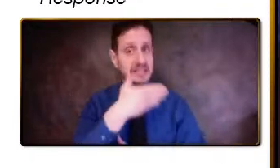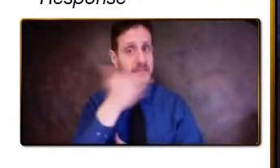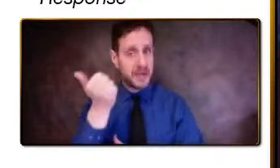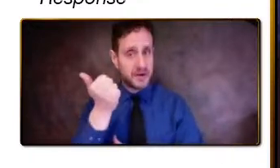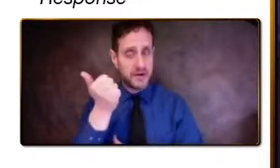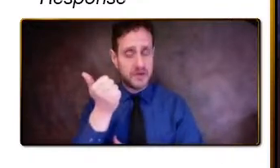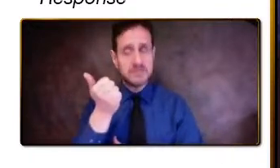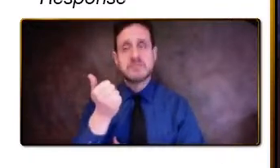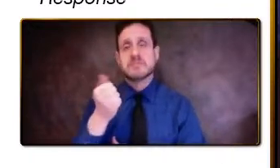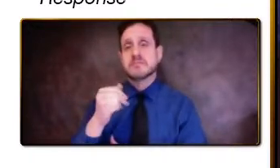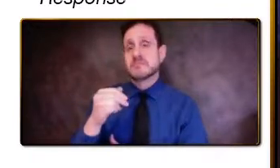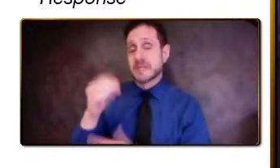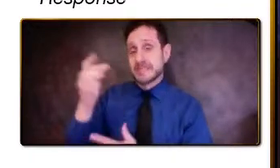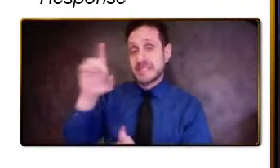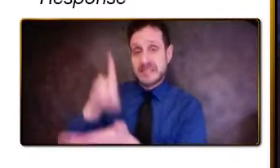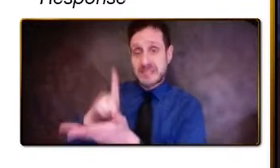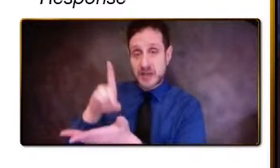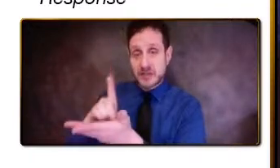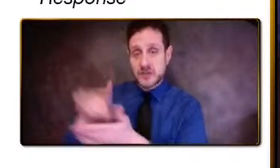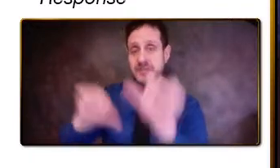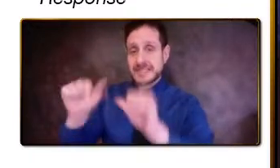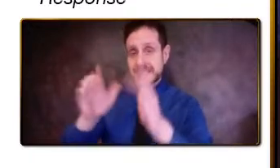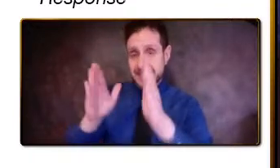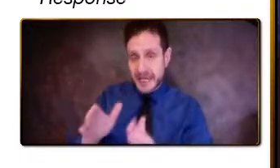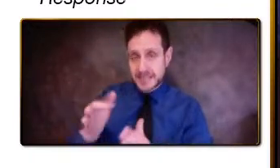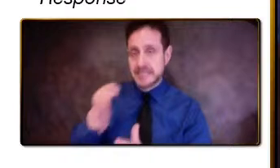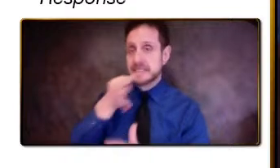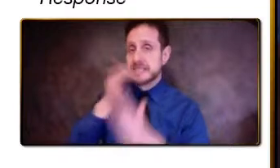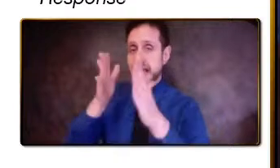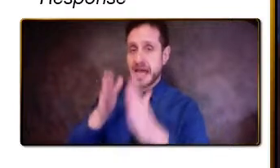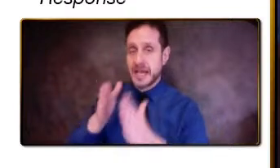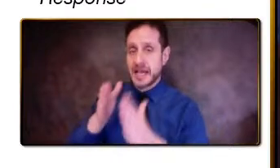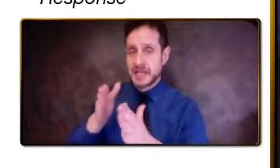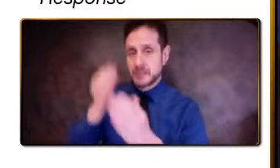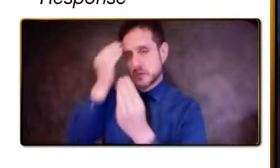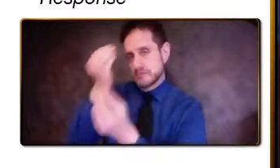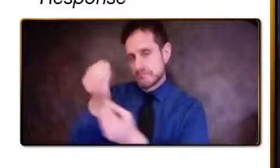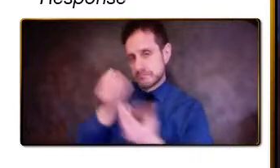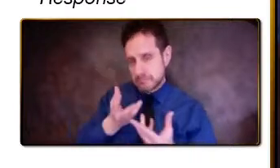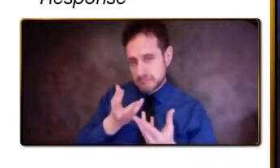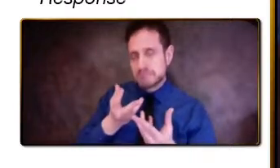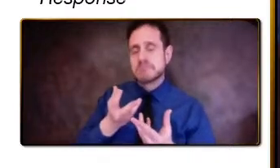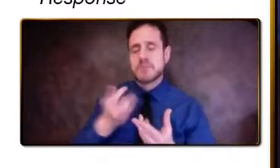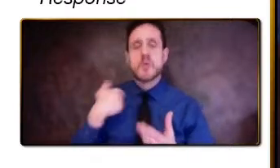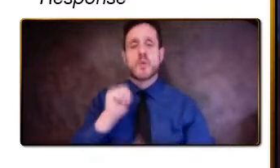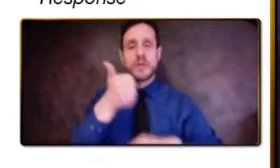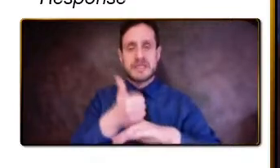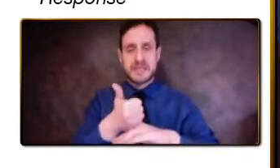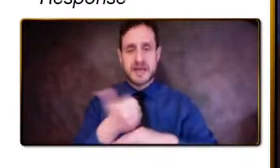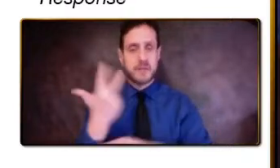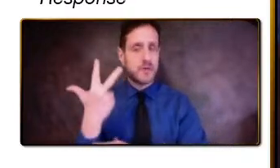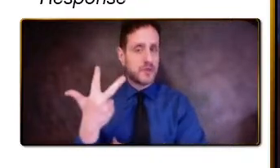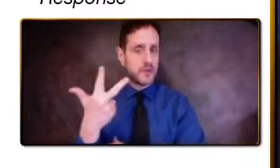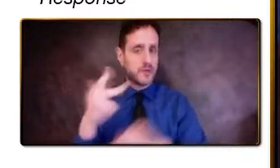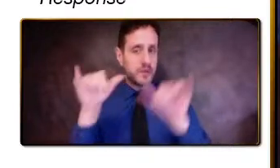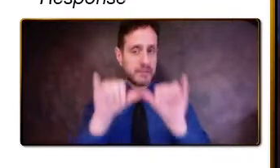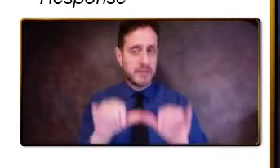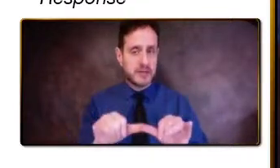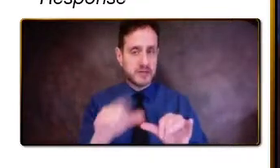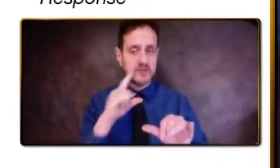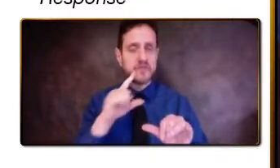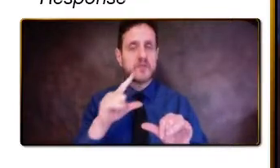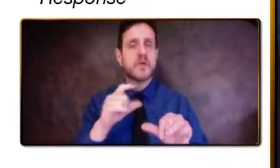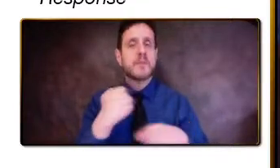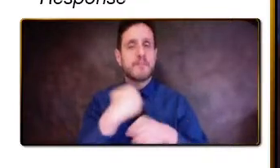and infectious disease experts, we set out a standard of 3 metrics for loosening restrictions as the